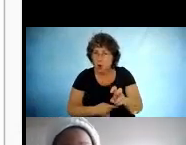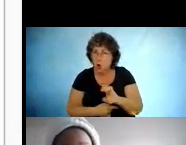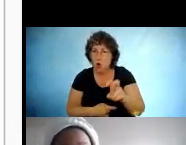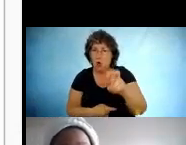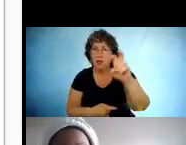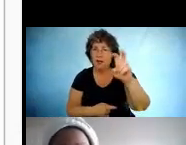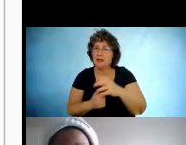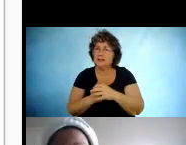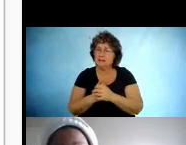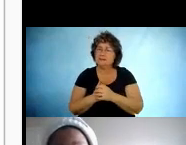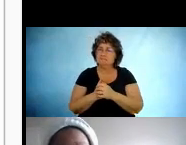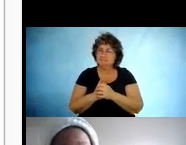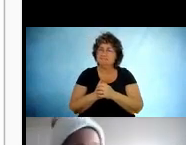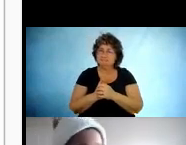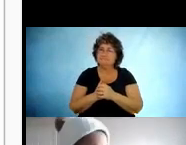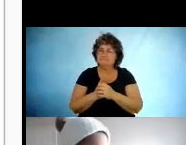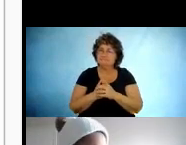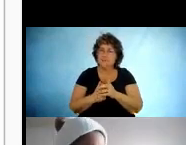me with too much information or too much